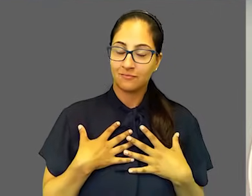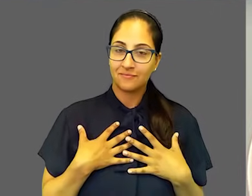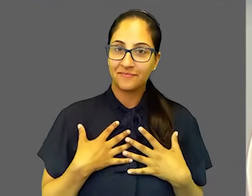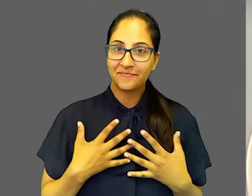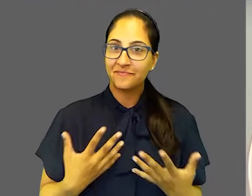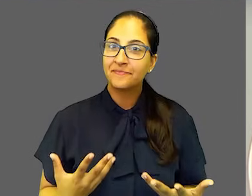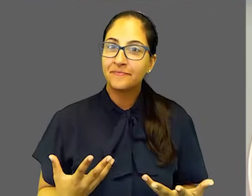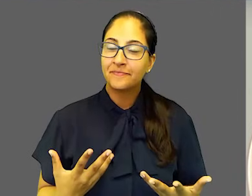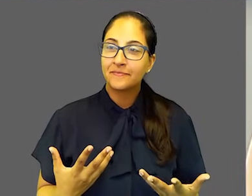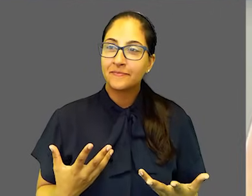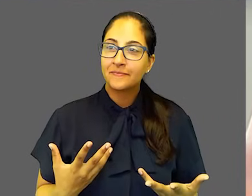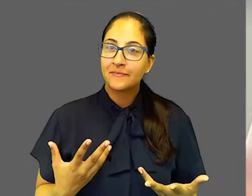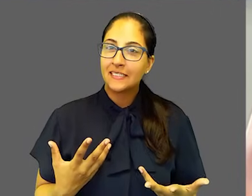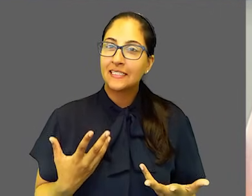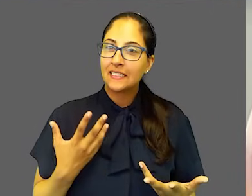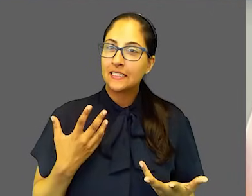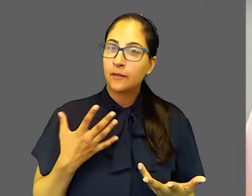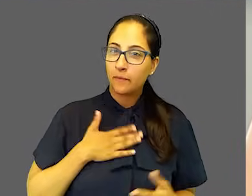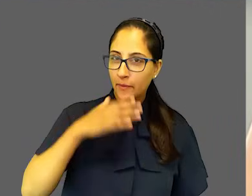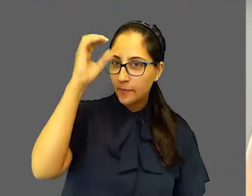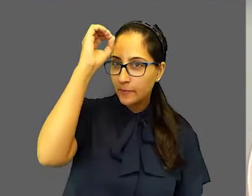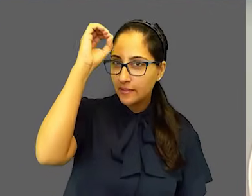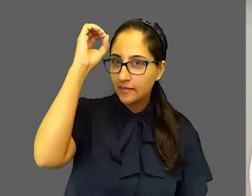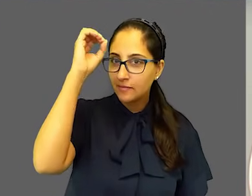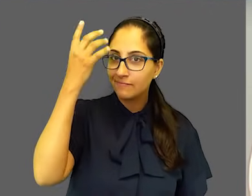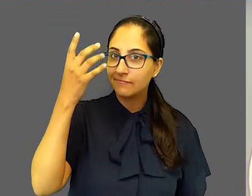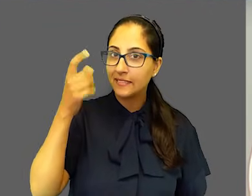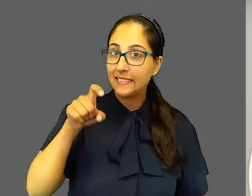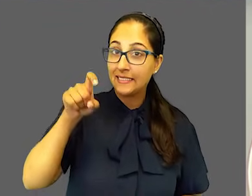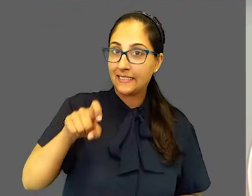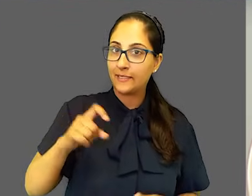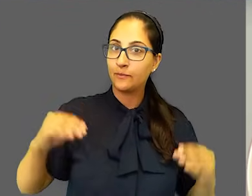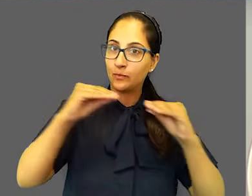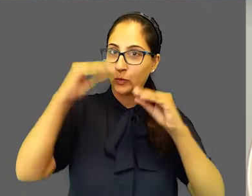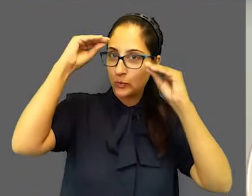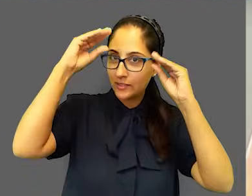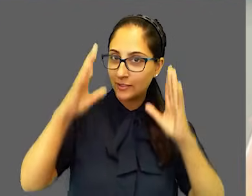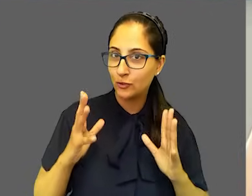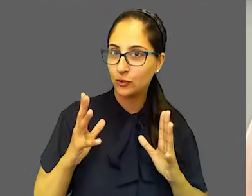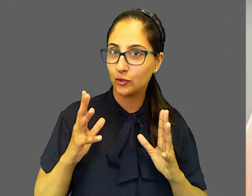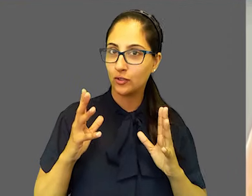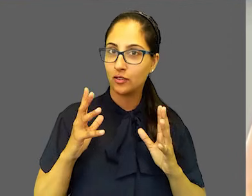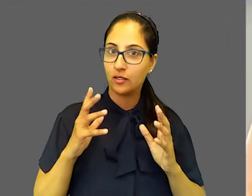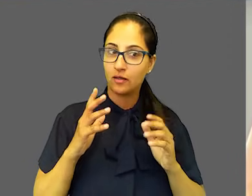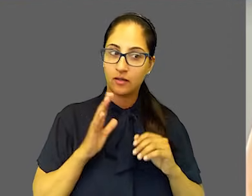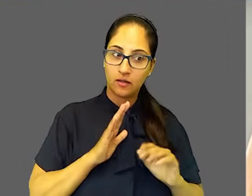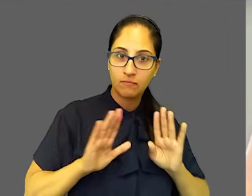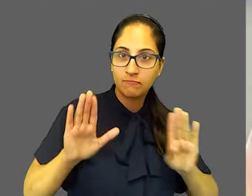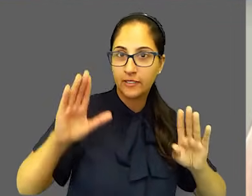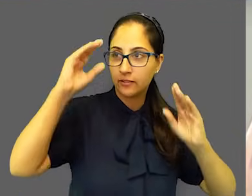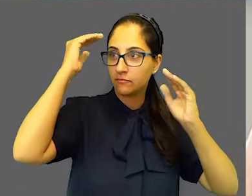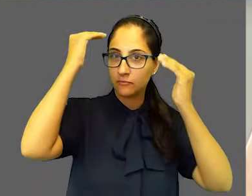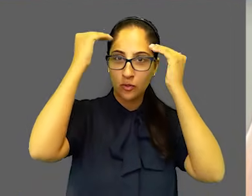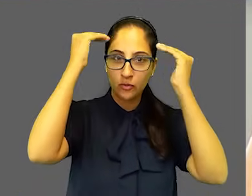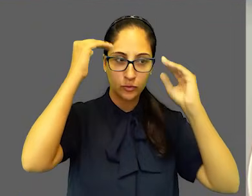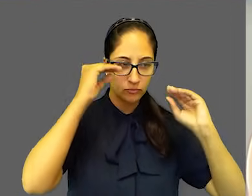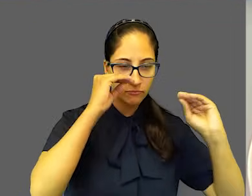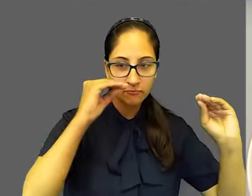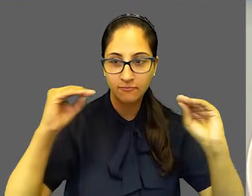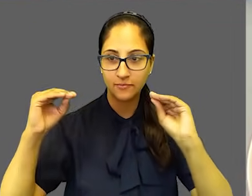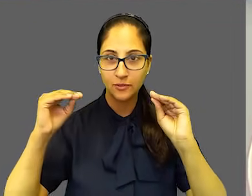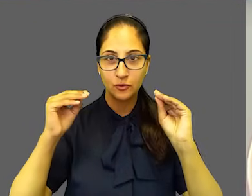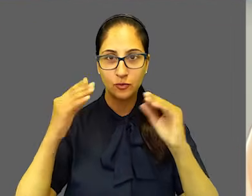like, we need so many more teachers to be able to share their knowledge, to be able to go there and guide